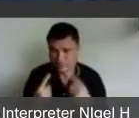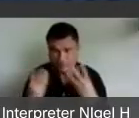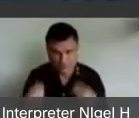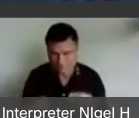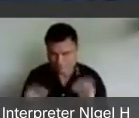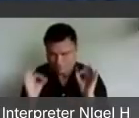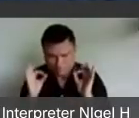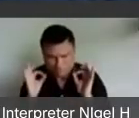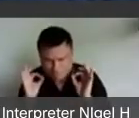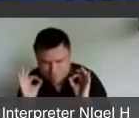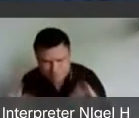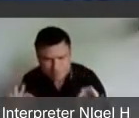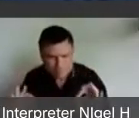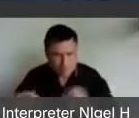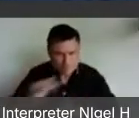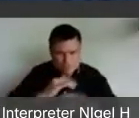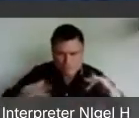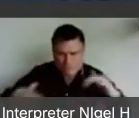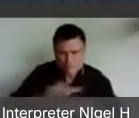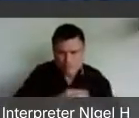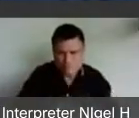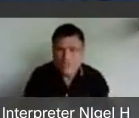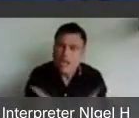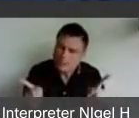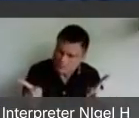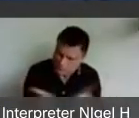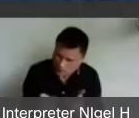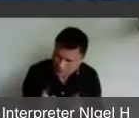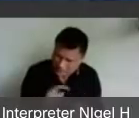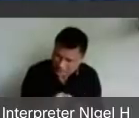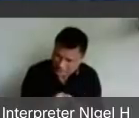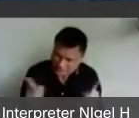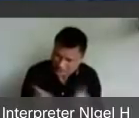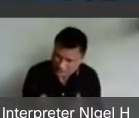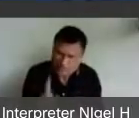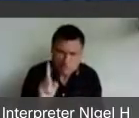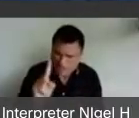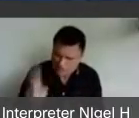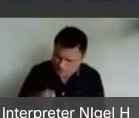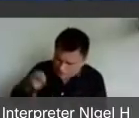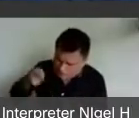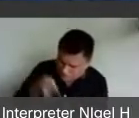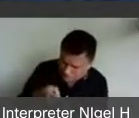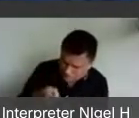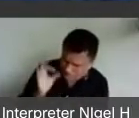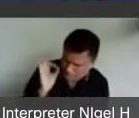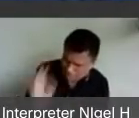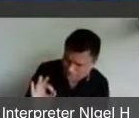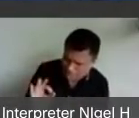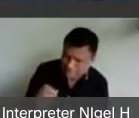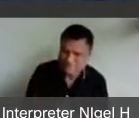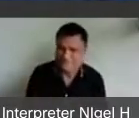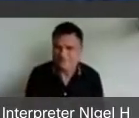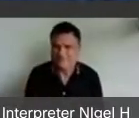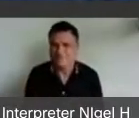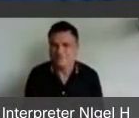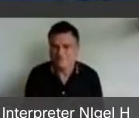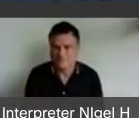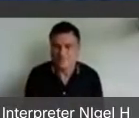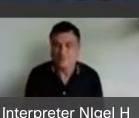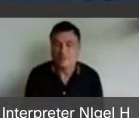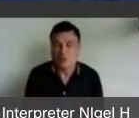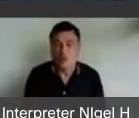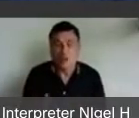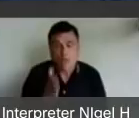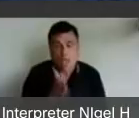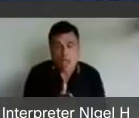short but very much precise. We have learned from this session that actually new normal means a lot of different